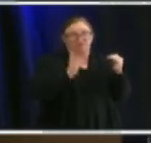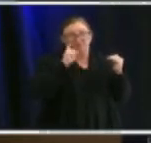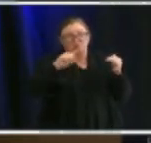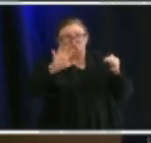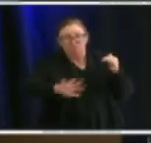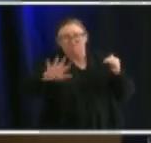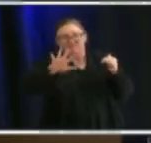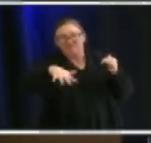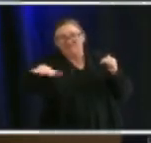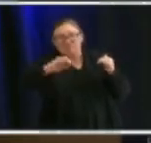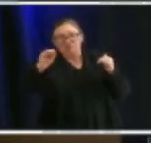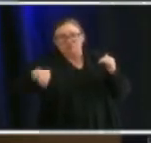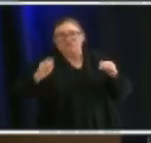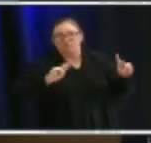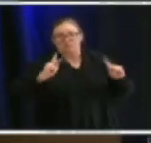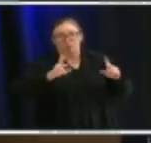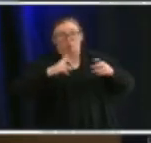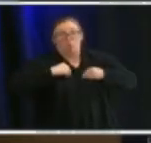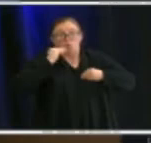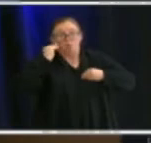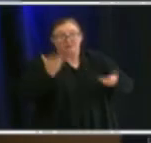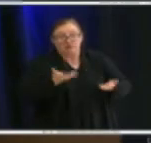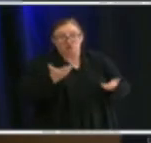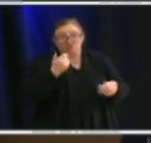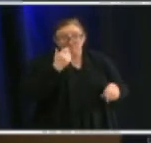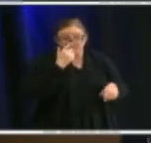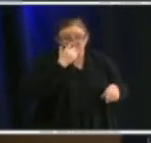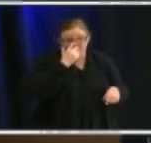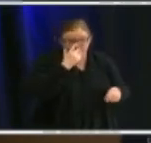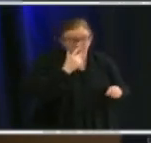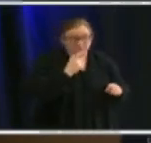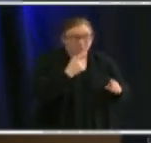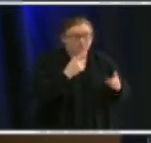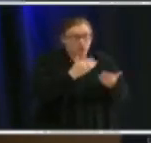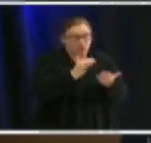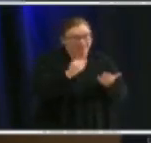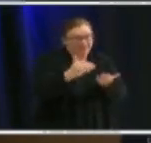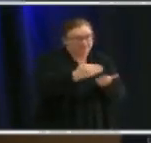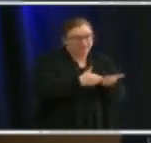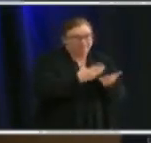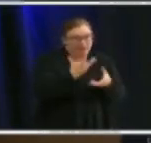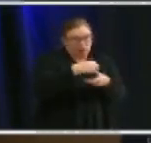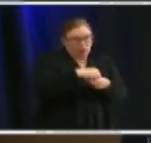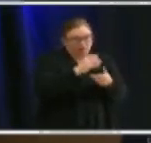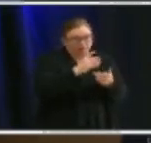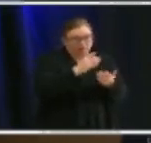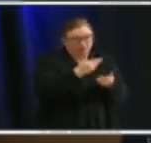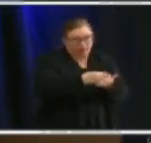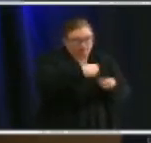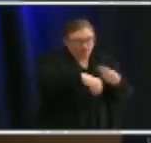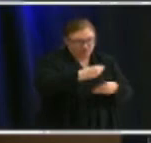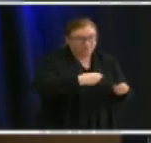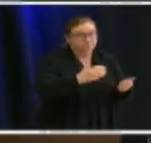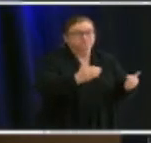increase anticipated tax rates based upon the assumptions that are in it. However, the other major component of